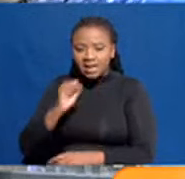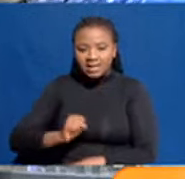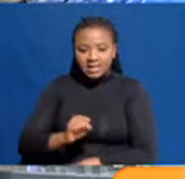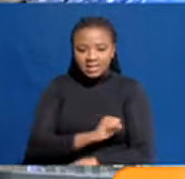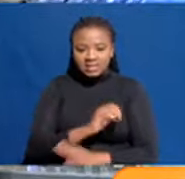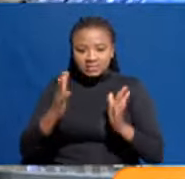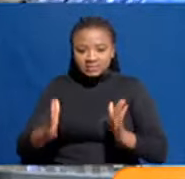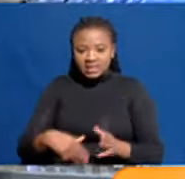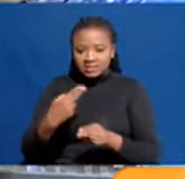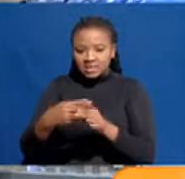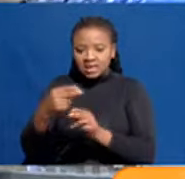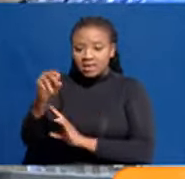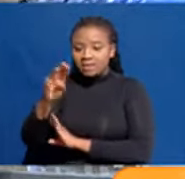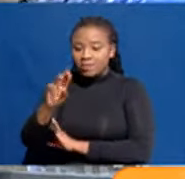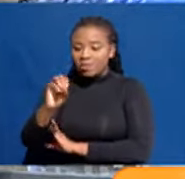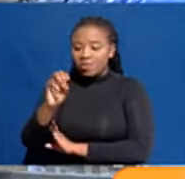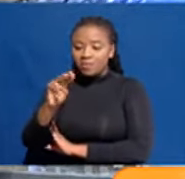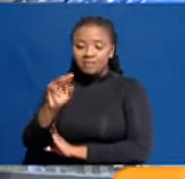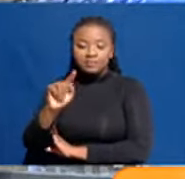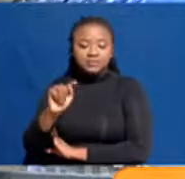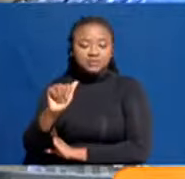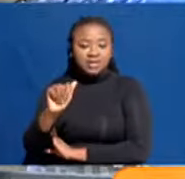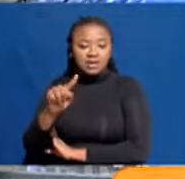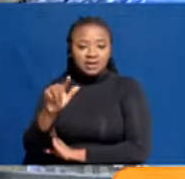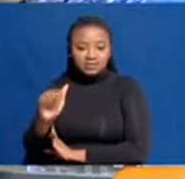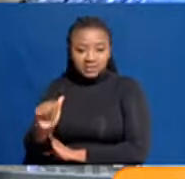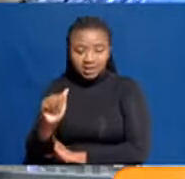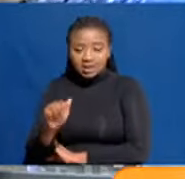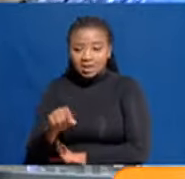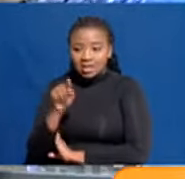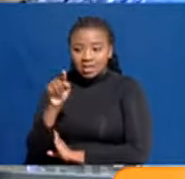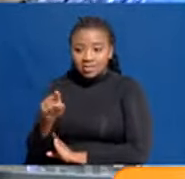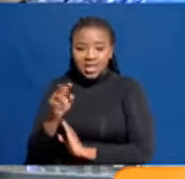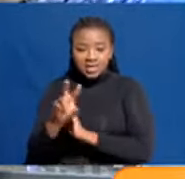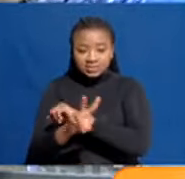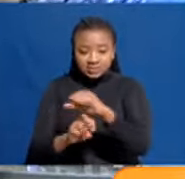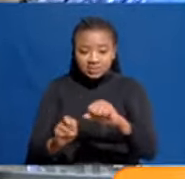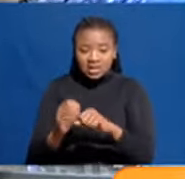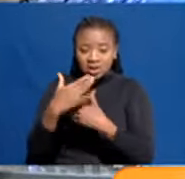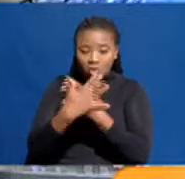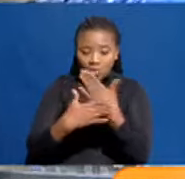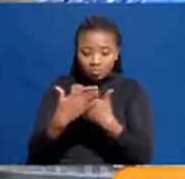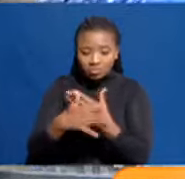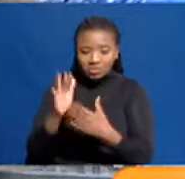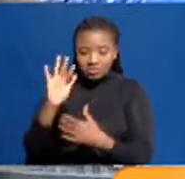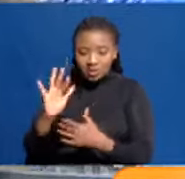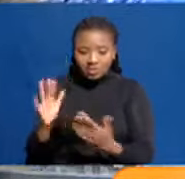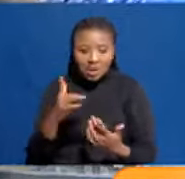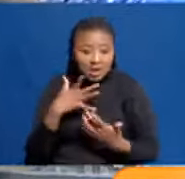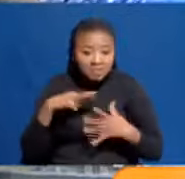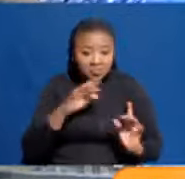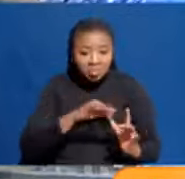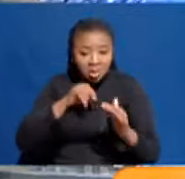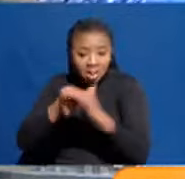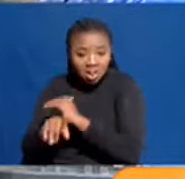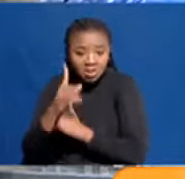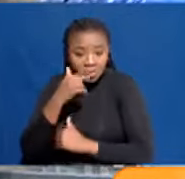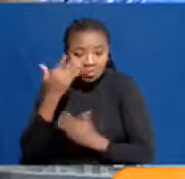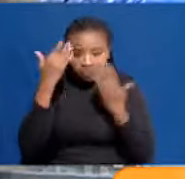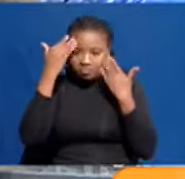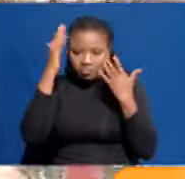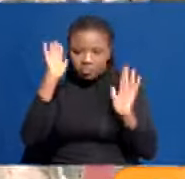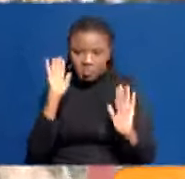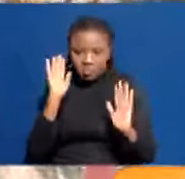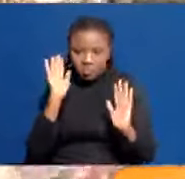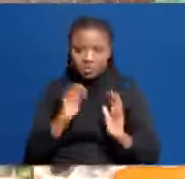night by unknown people who made away with computers from his office. Martin Munene reports.